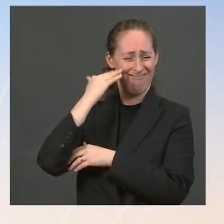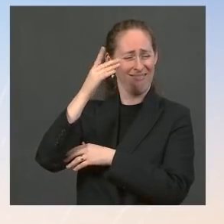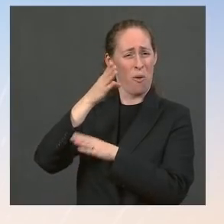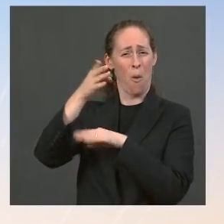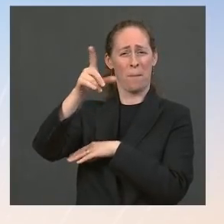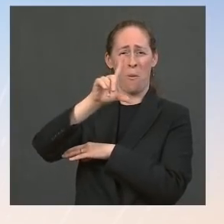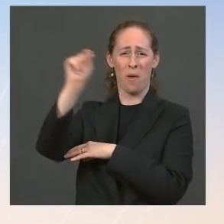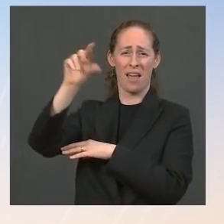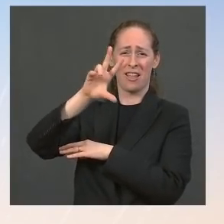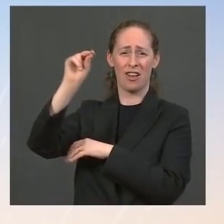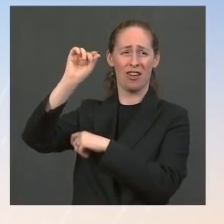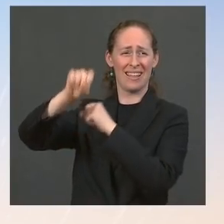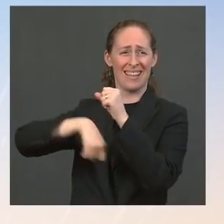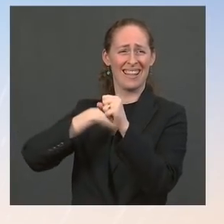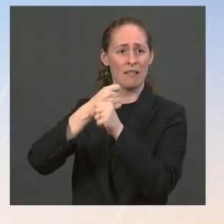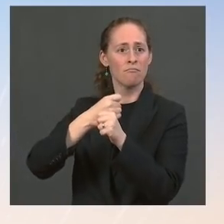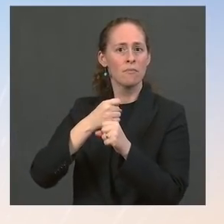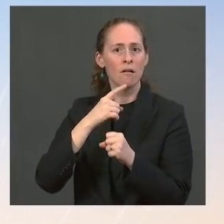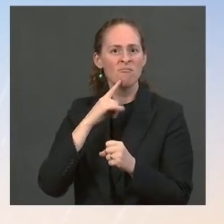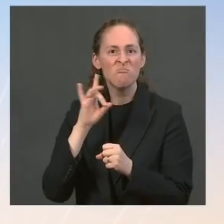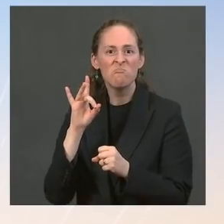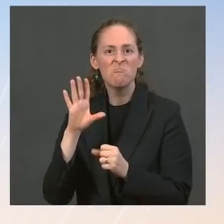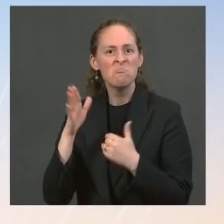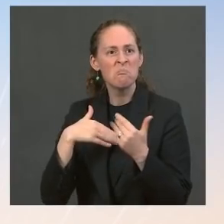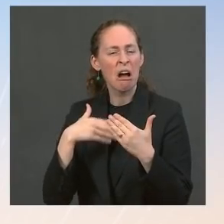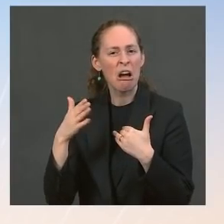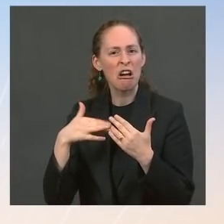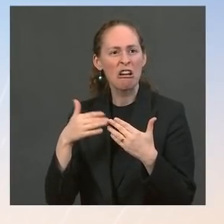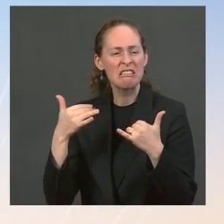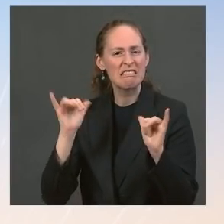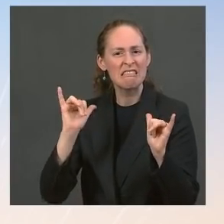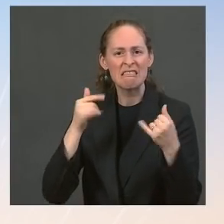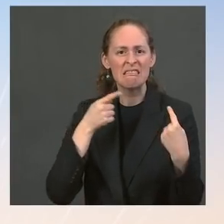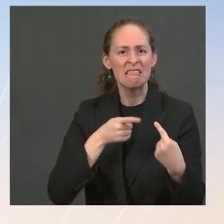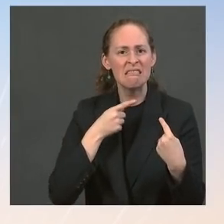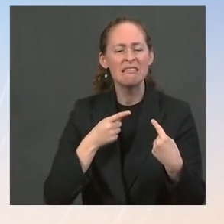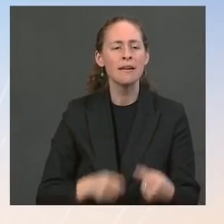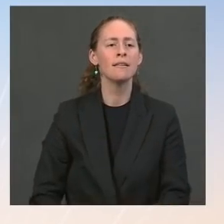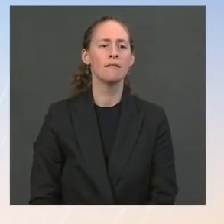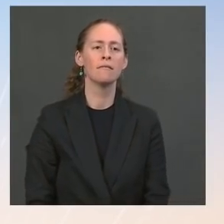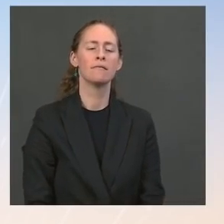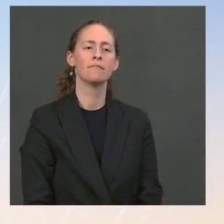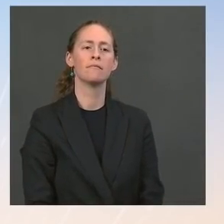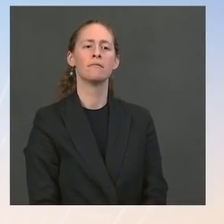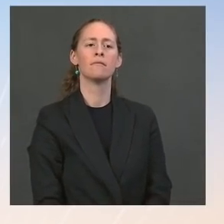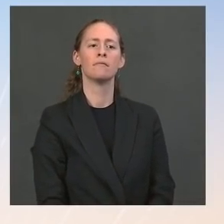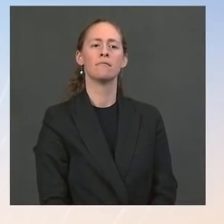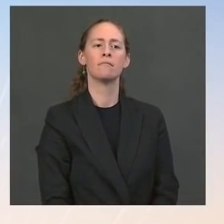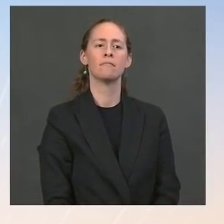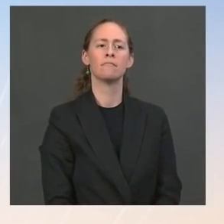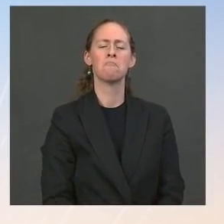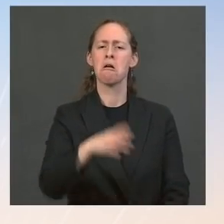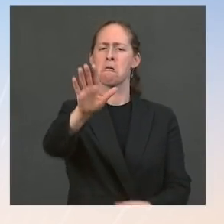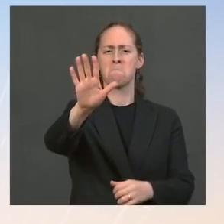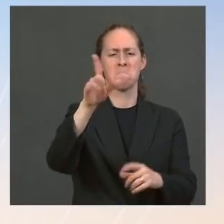believe their political interest tells them to do? Well, this is how the president views it. You're going to have strong disagreements, as